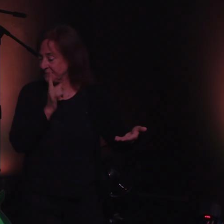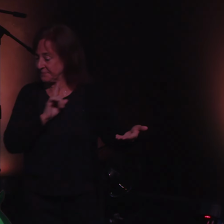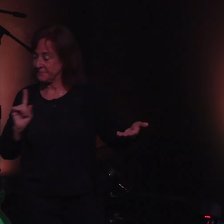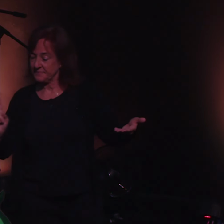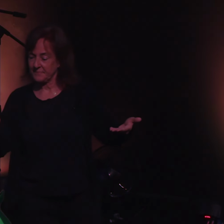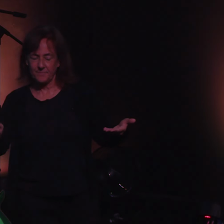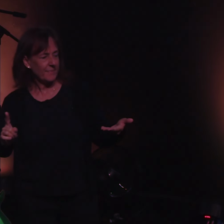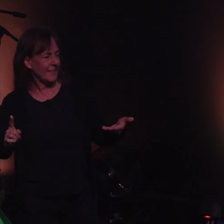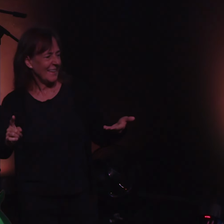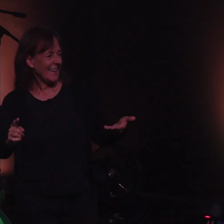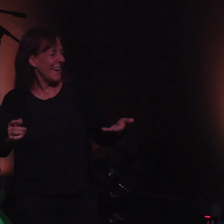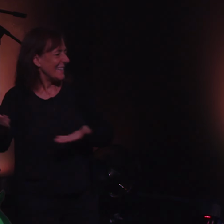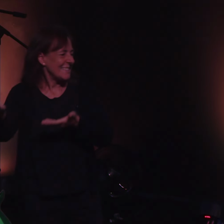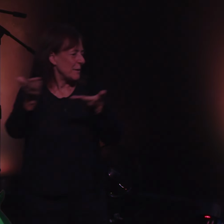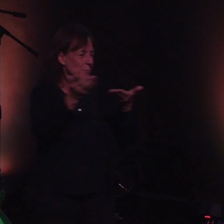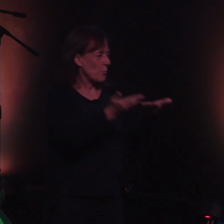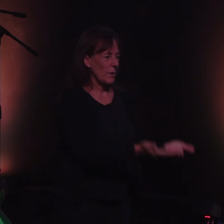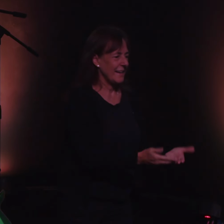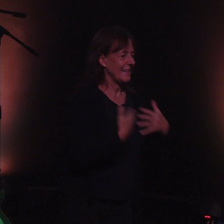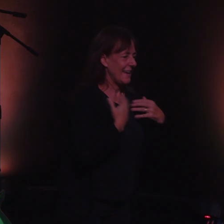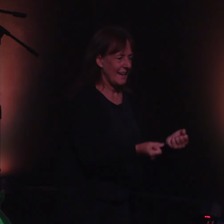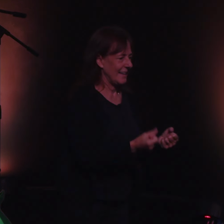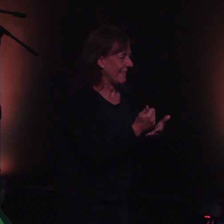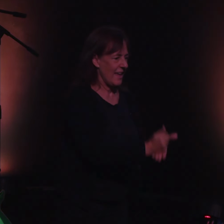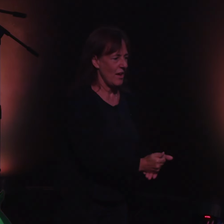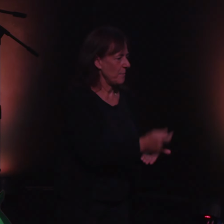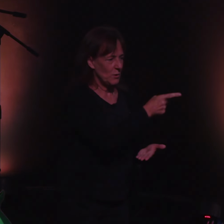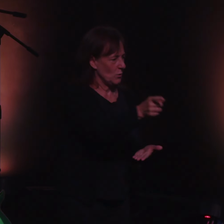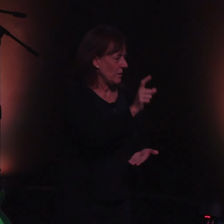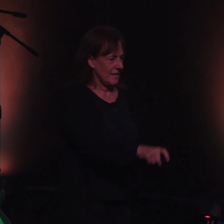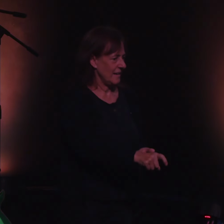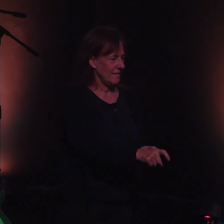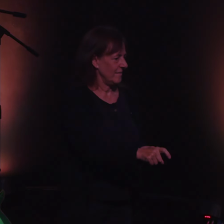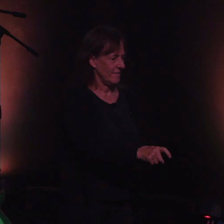It can't bring the healing and the help that you need.